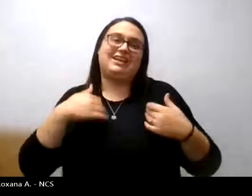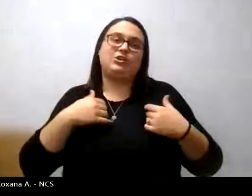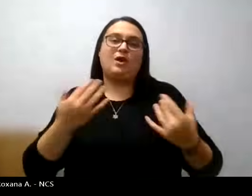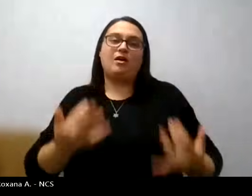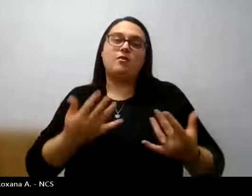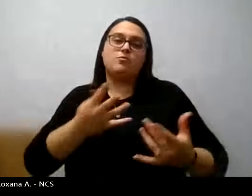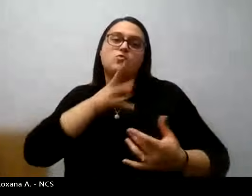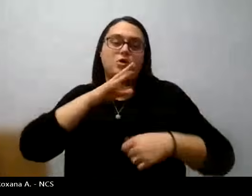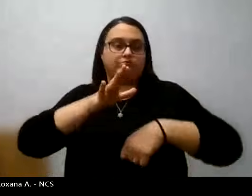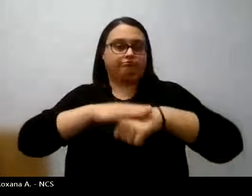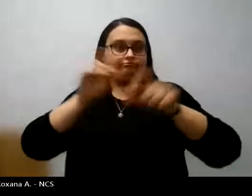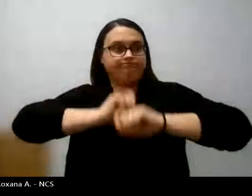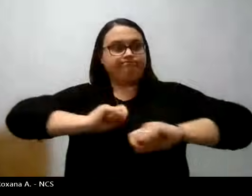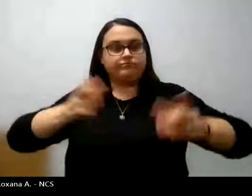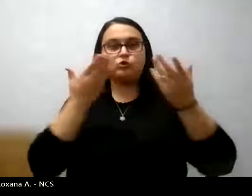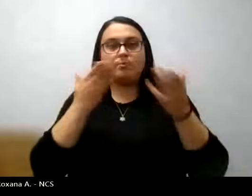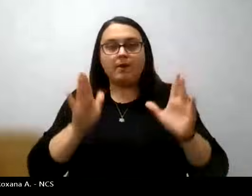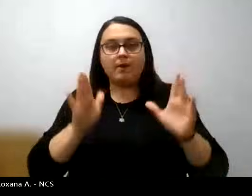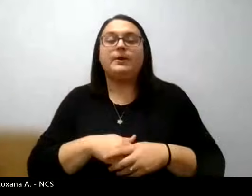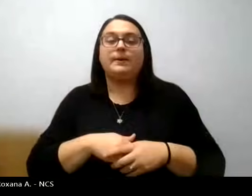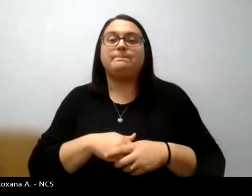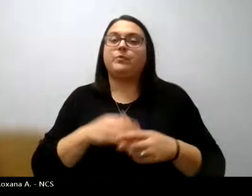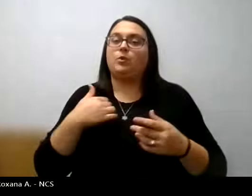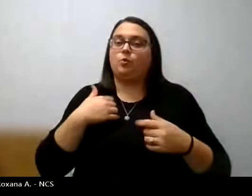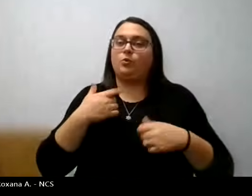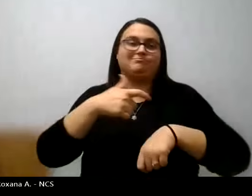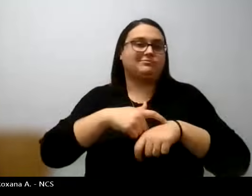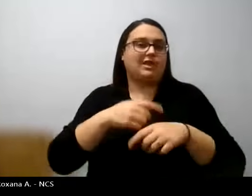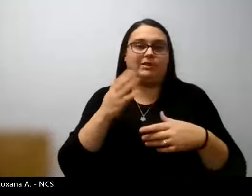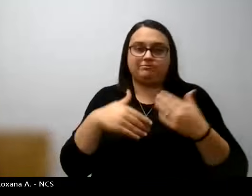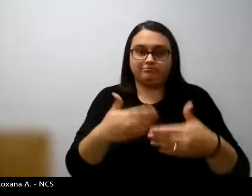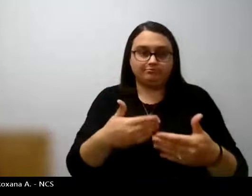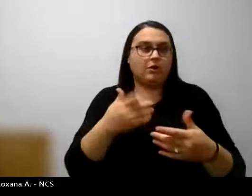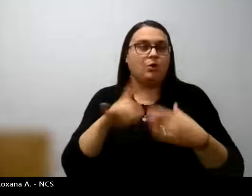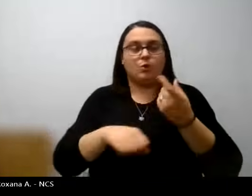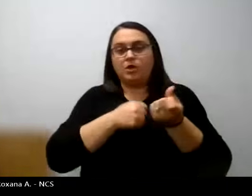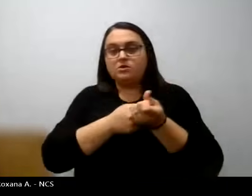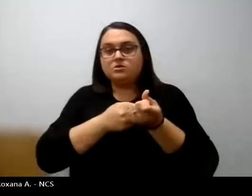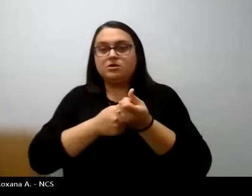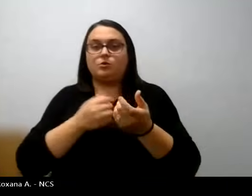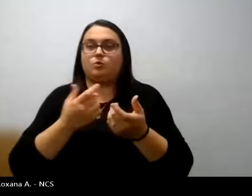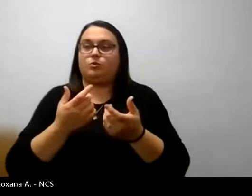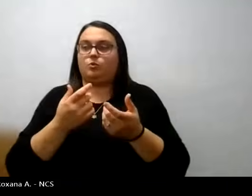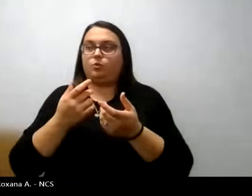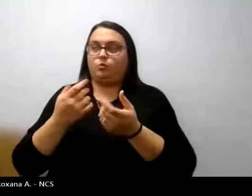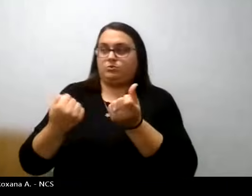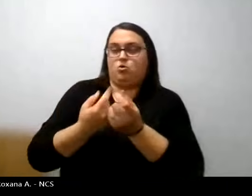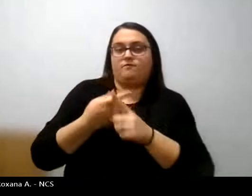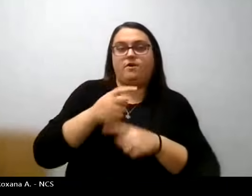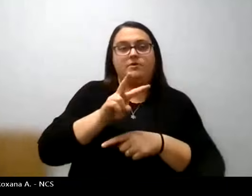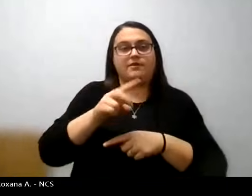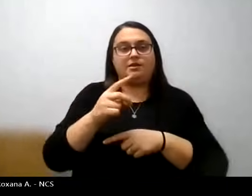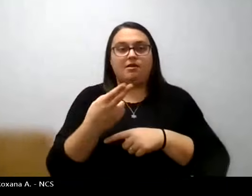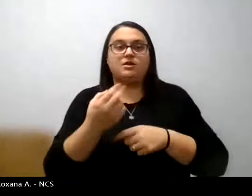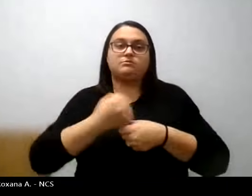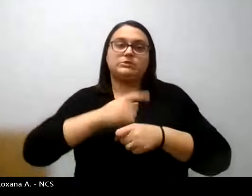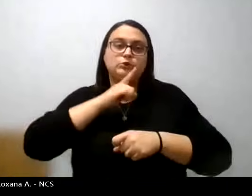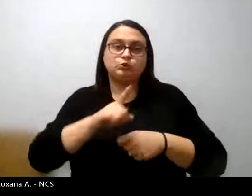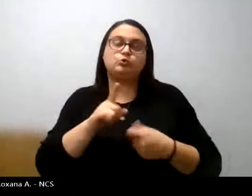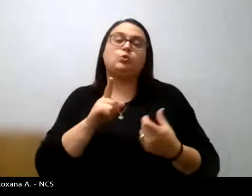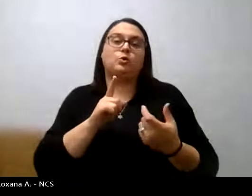and notification to the public, and we did that in a timely fashion. We consulted with BDH to make sure that that was